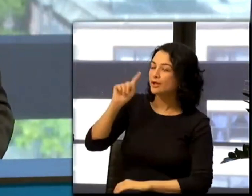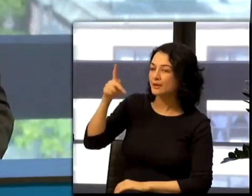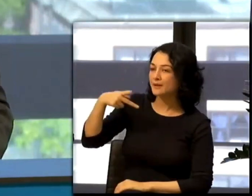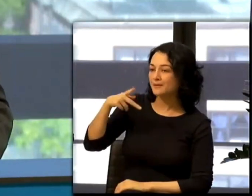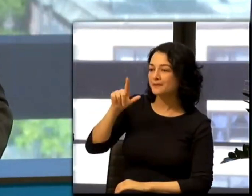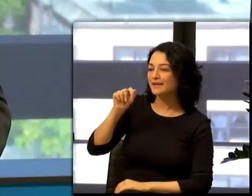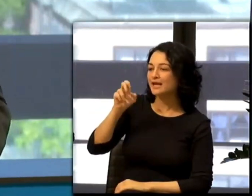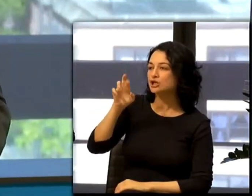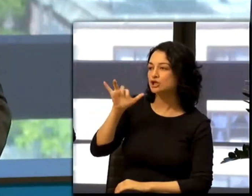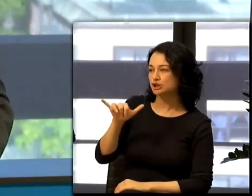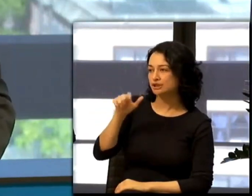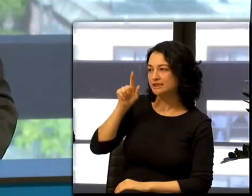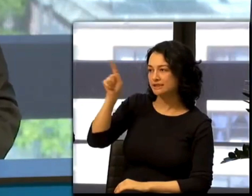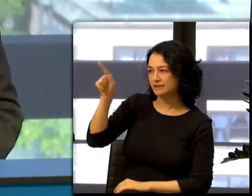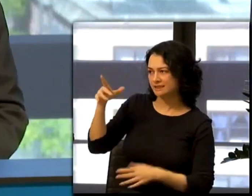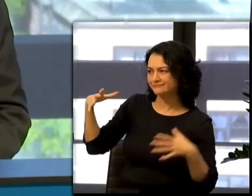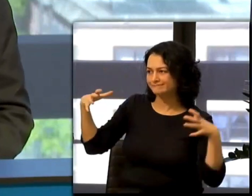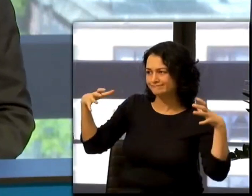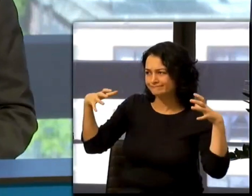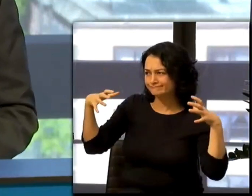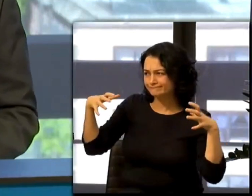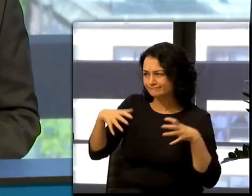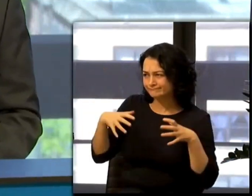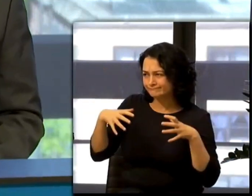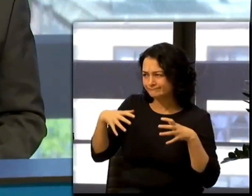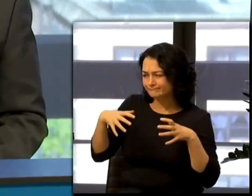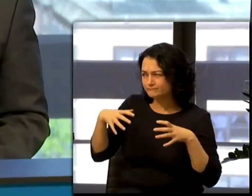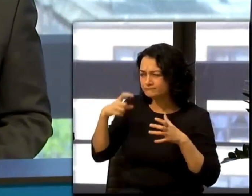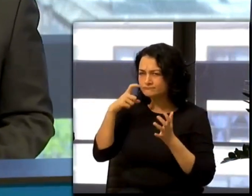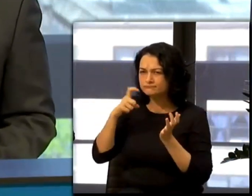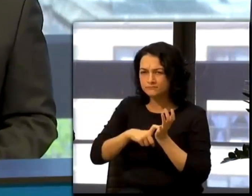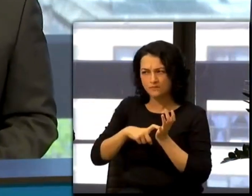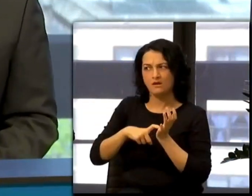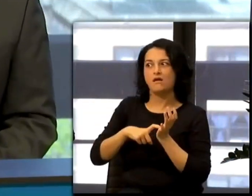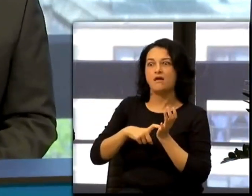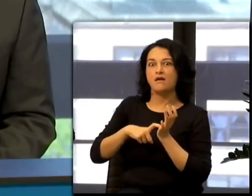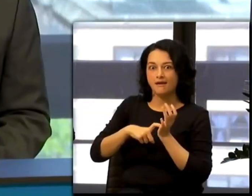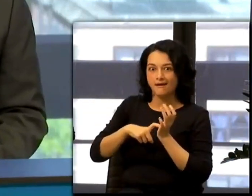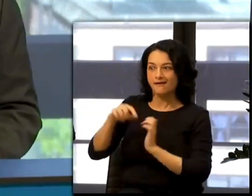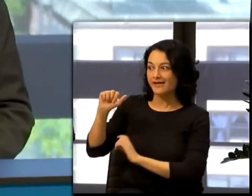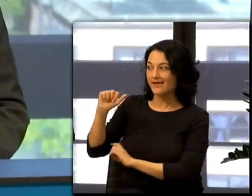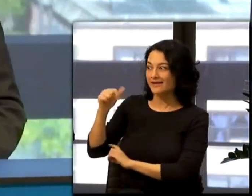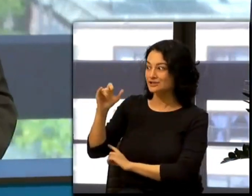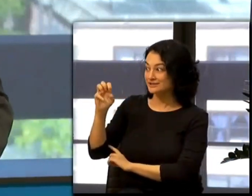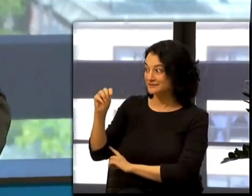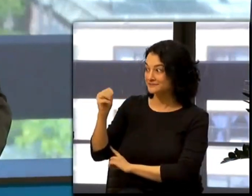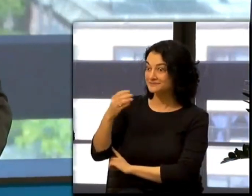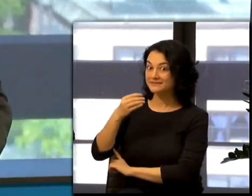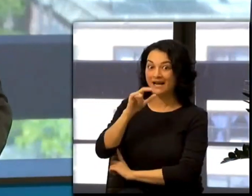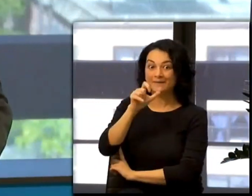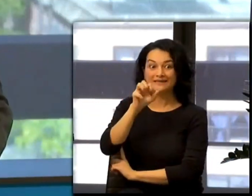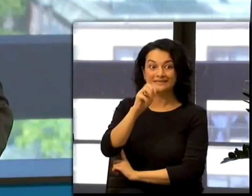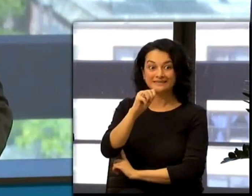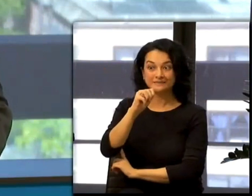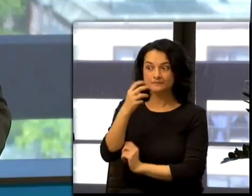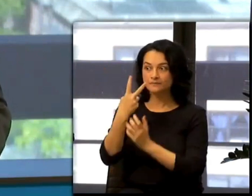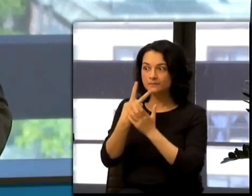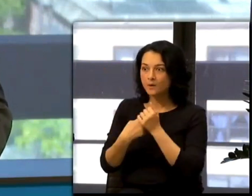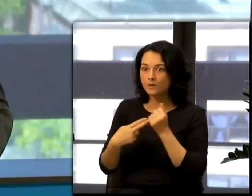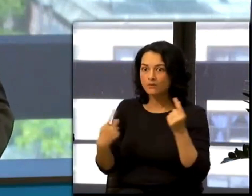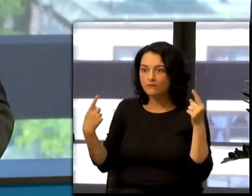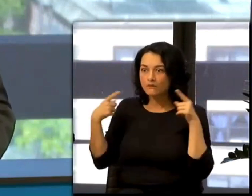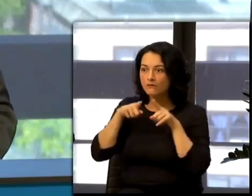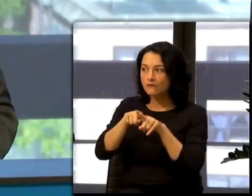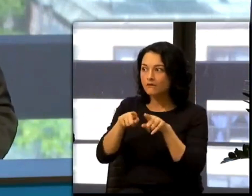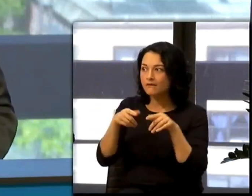and ableism. That plenary inspired the idea that SAGE would organize and edit a special issue of